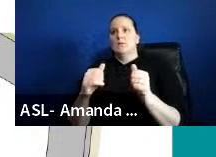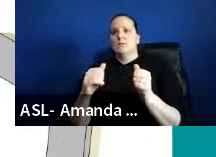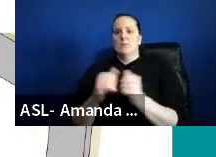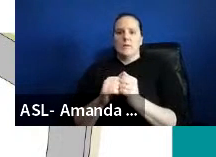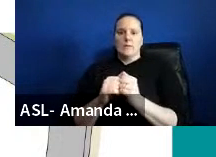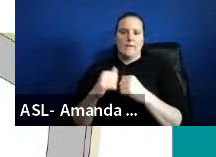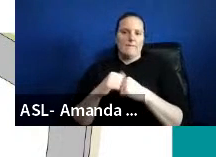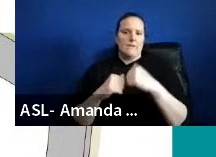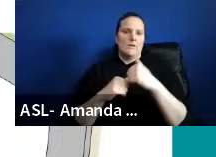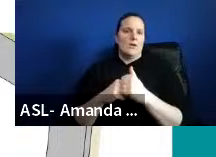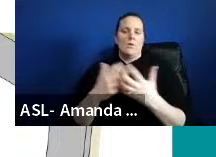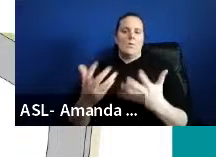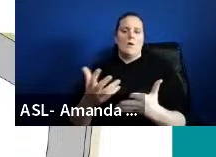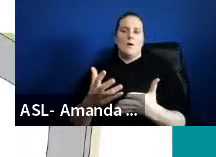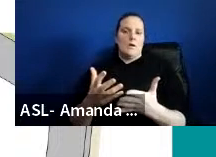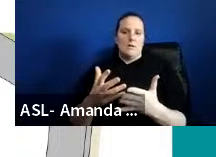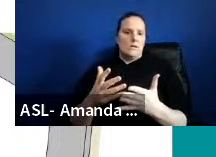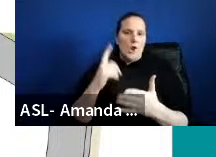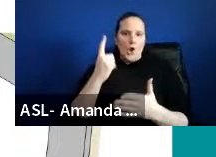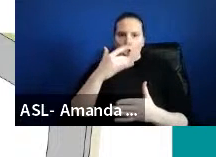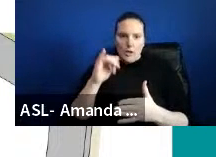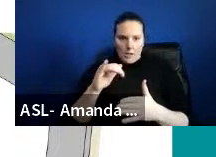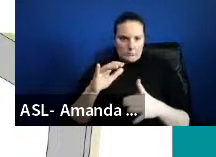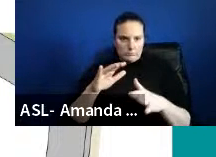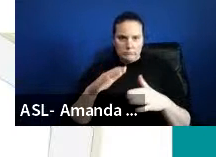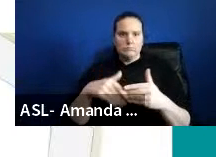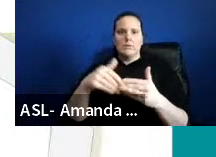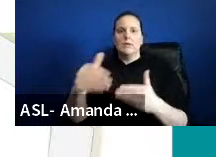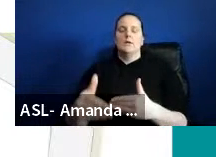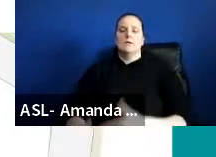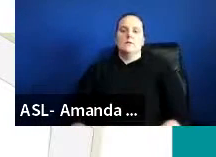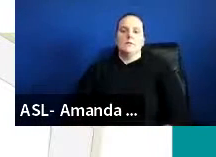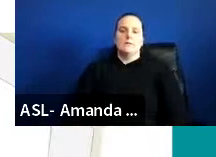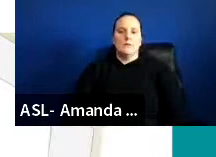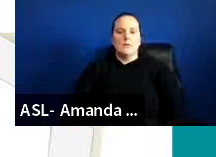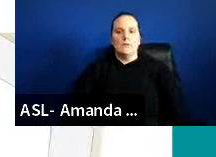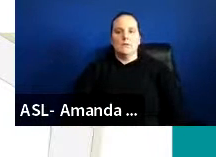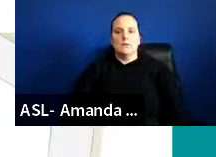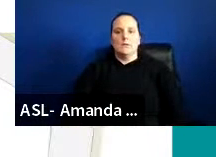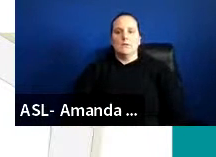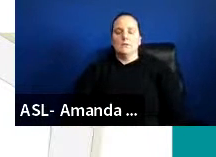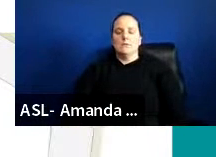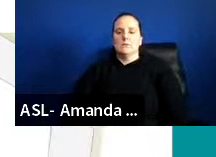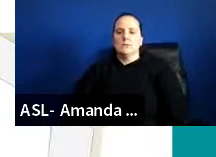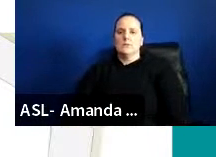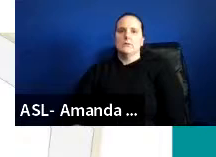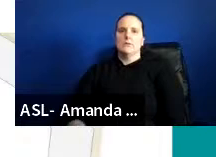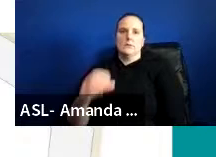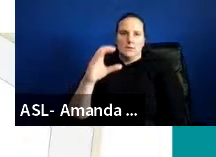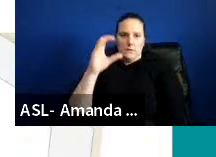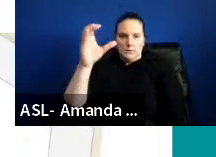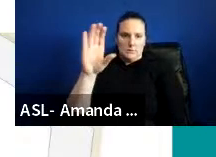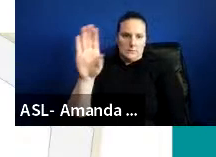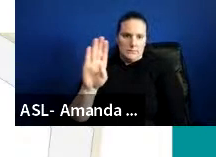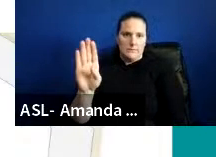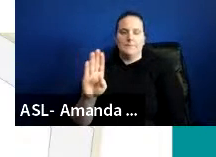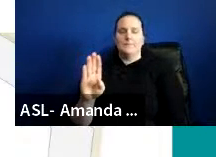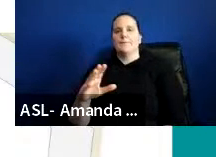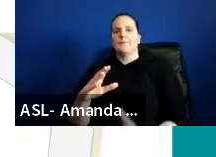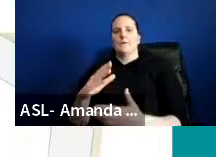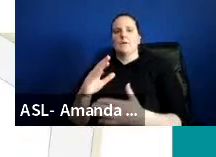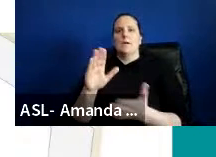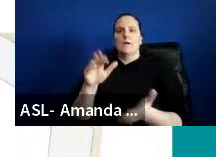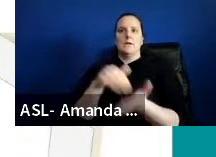and what the implications of the different configurations are. Next. So we do the same thing for concept B, which is a center